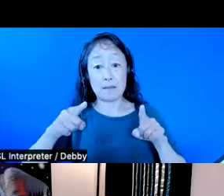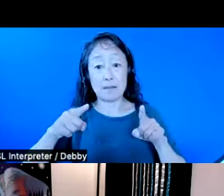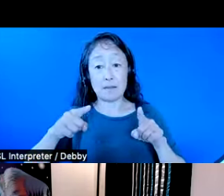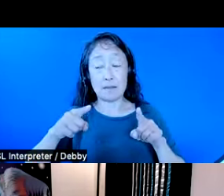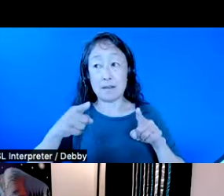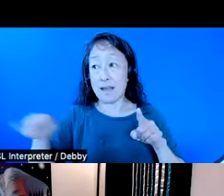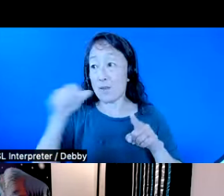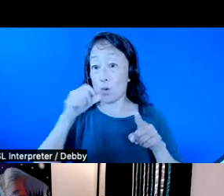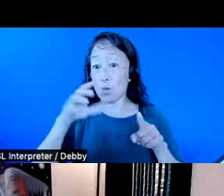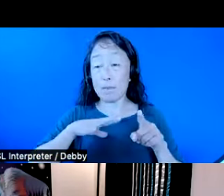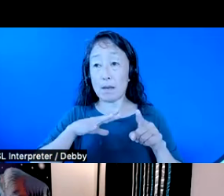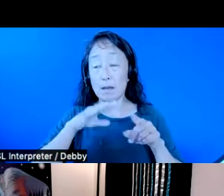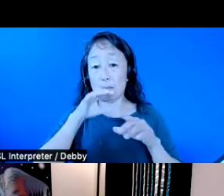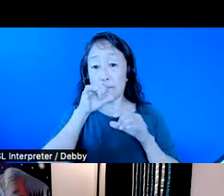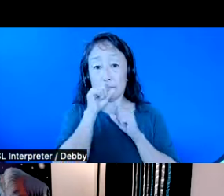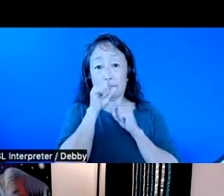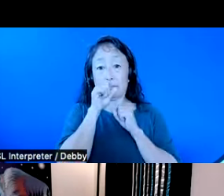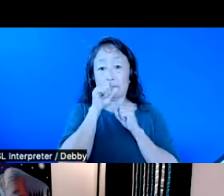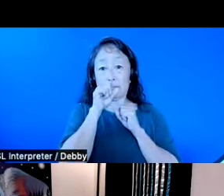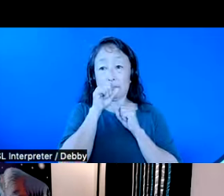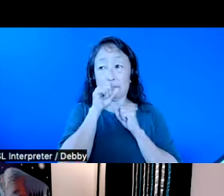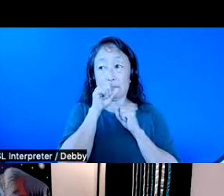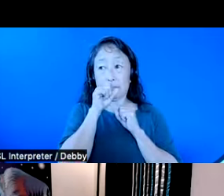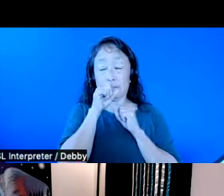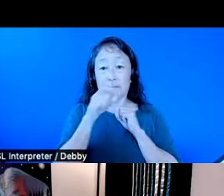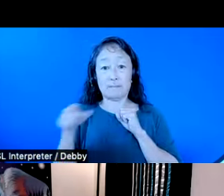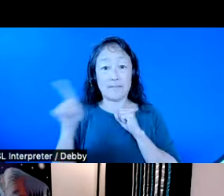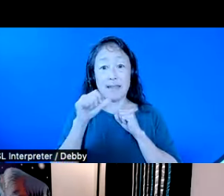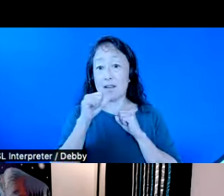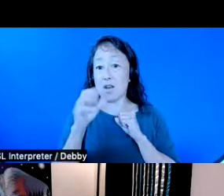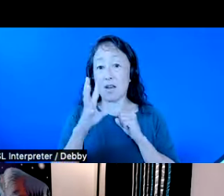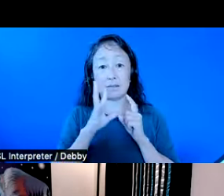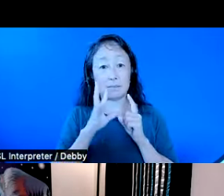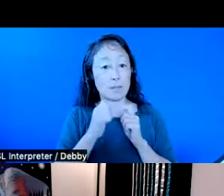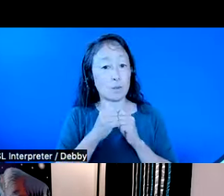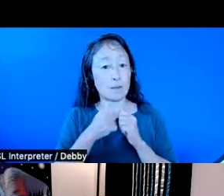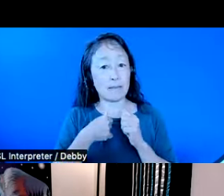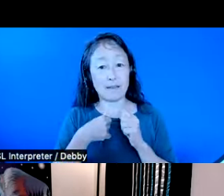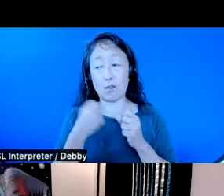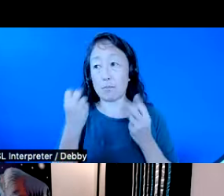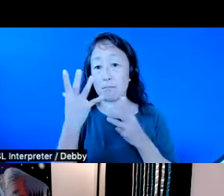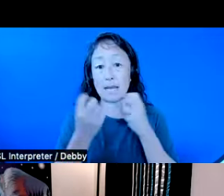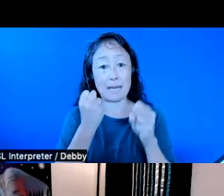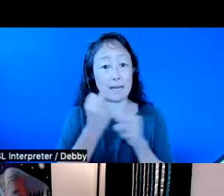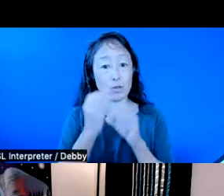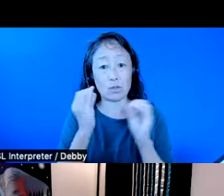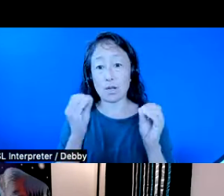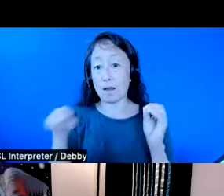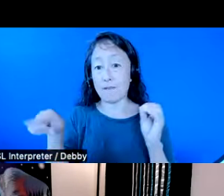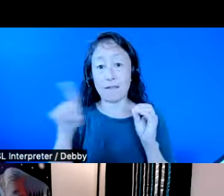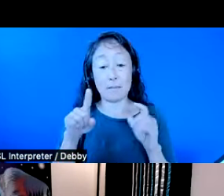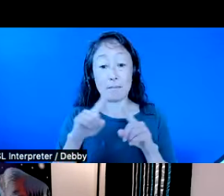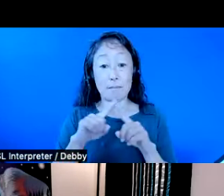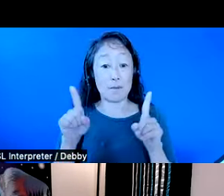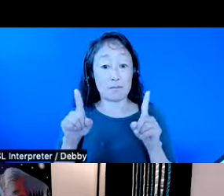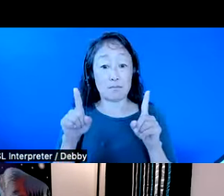quiet and then they didn't speak to me for years and years, none of them. But I mean,